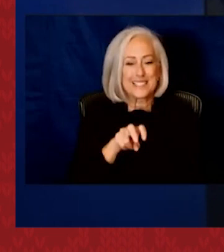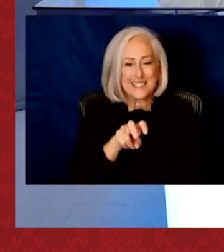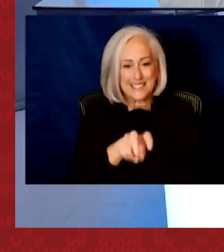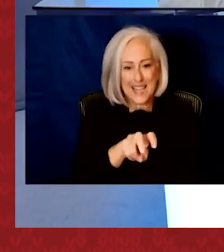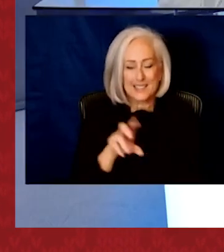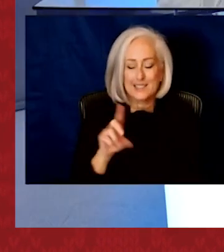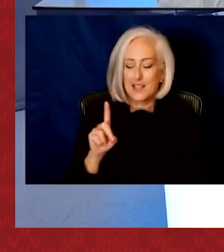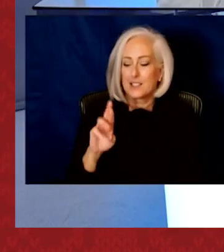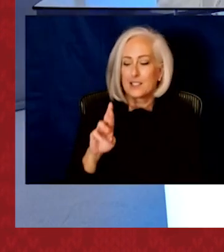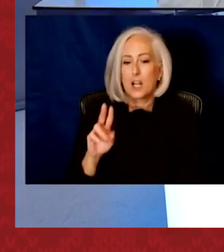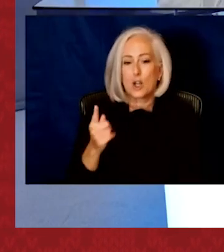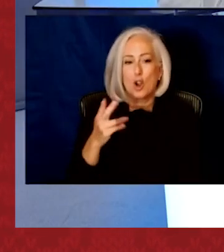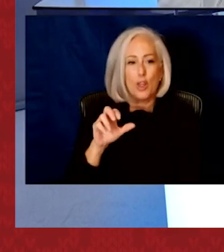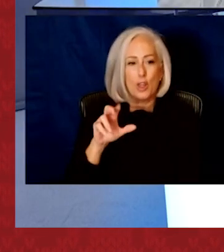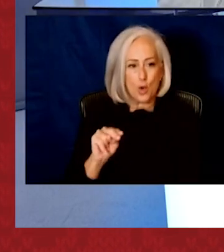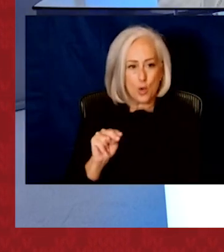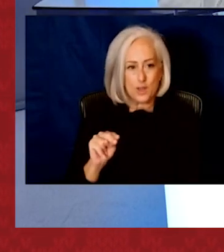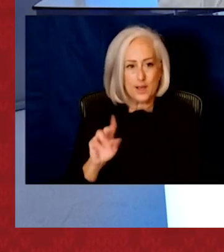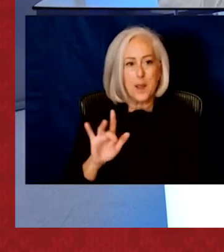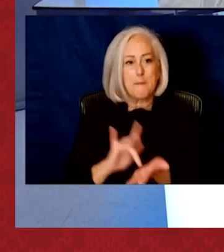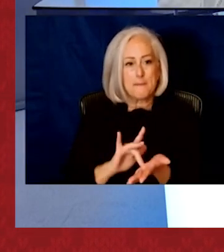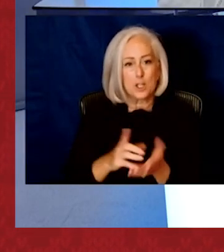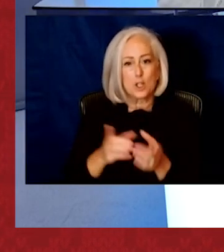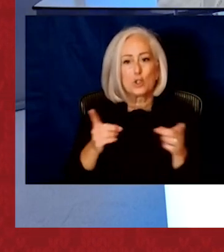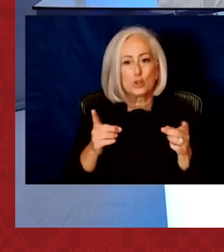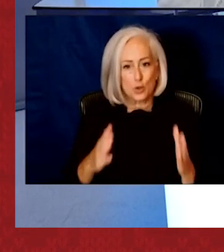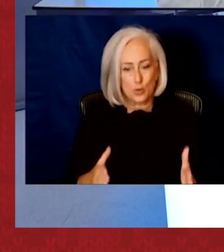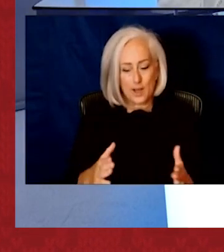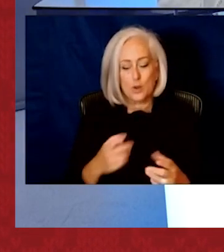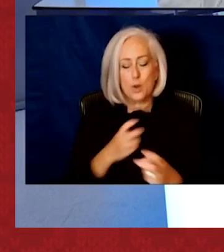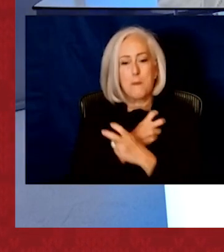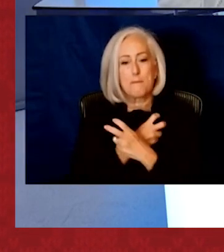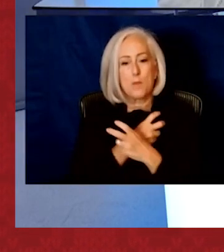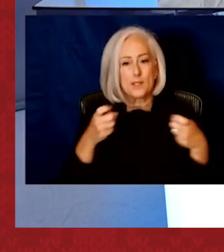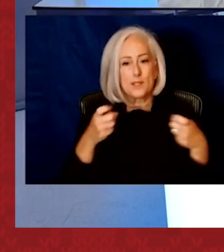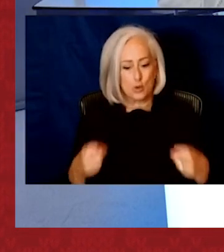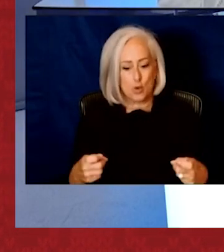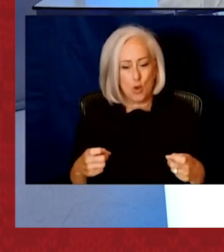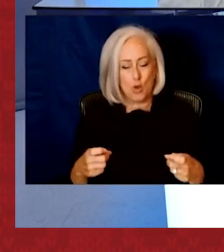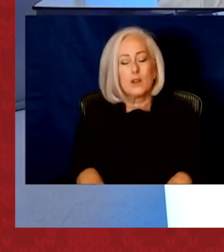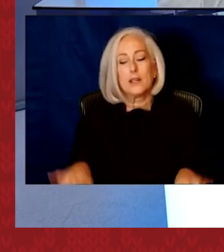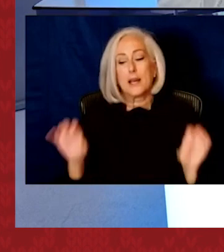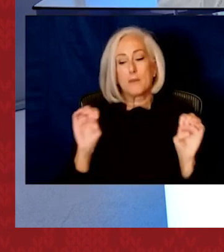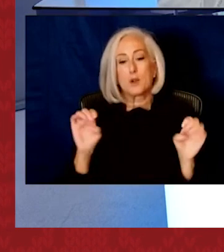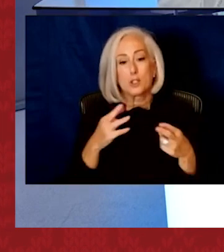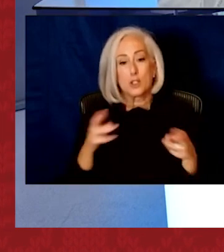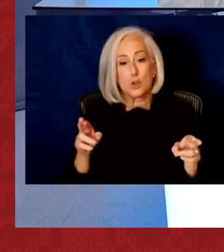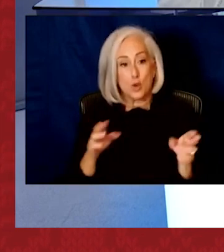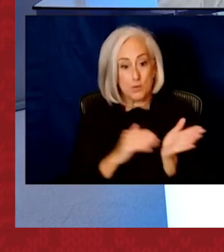Thornton, the Medical Director for Poison Control. He's also an emergency department physician. He's also